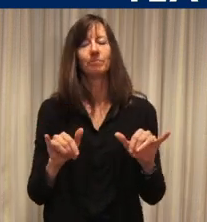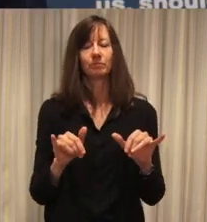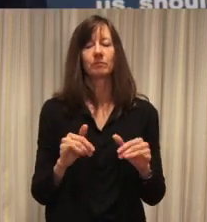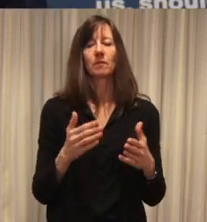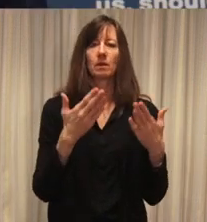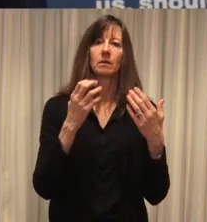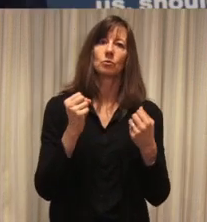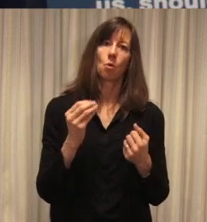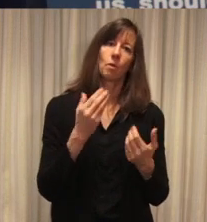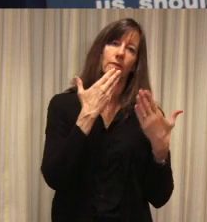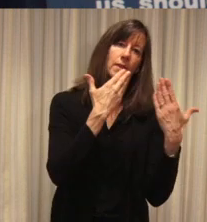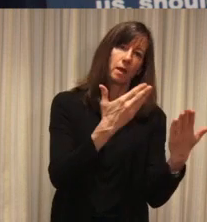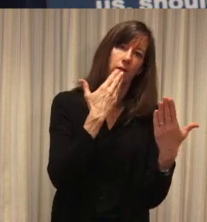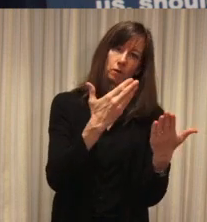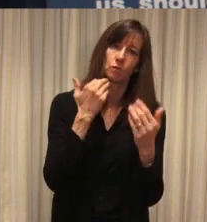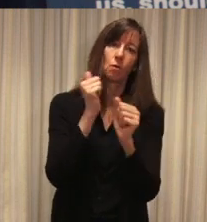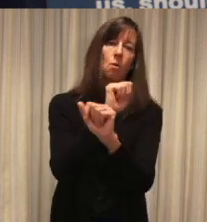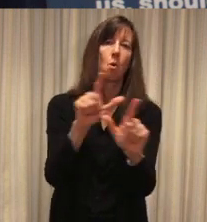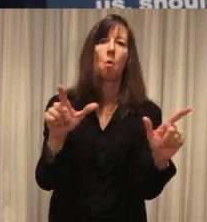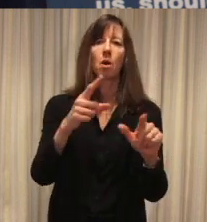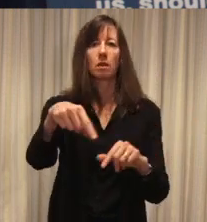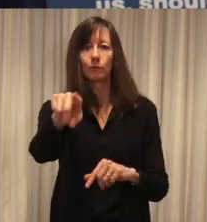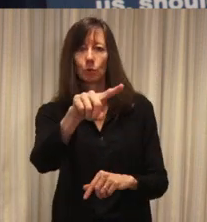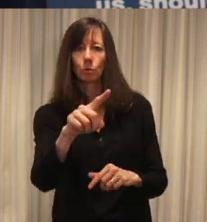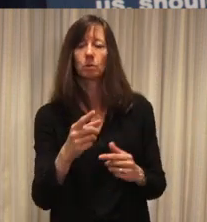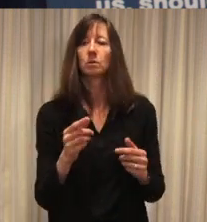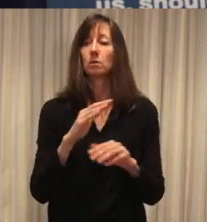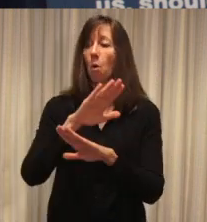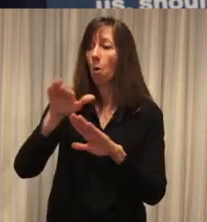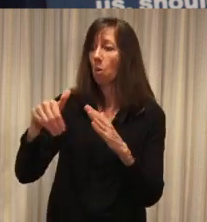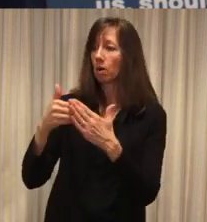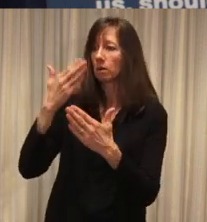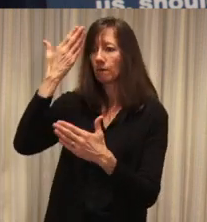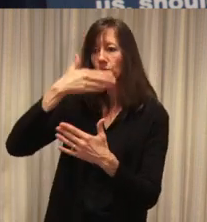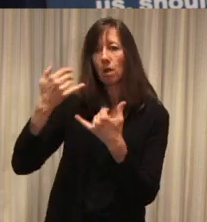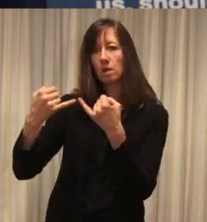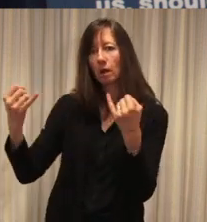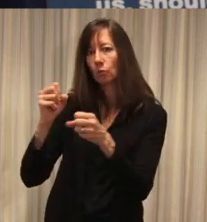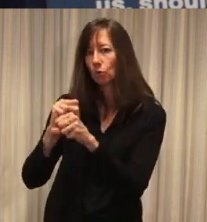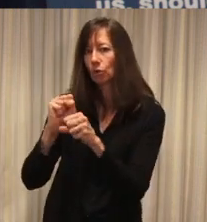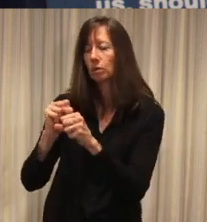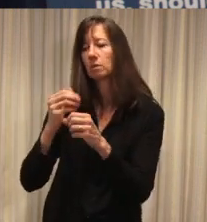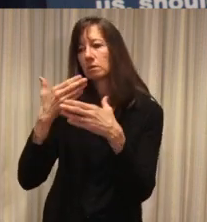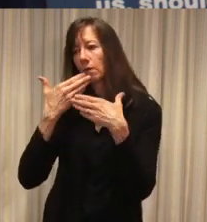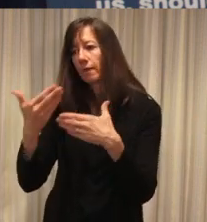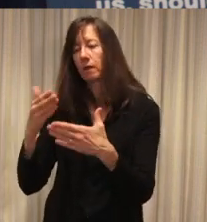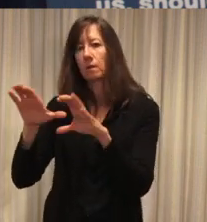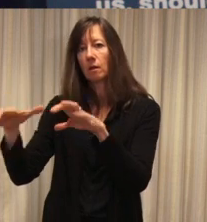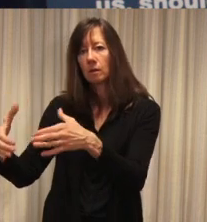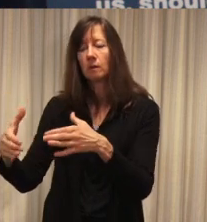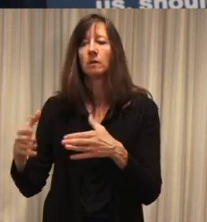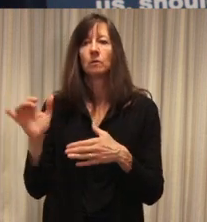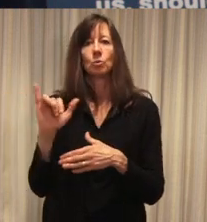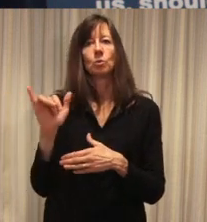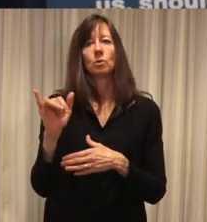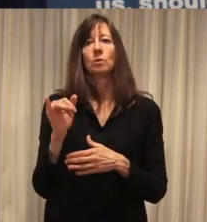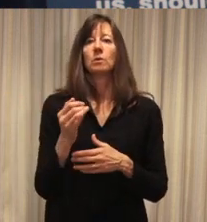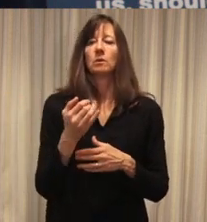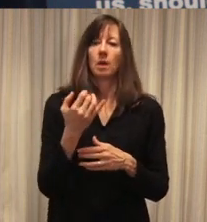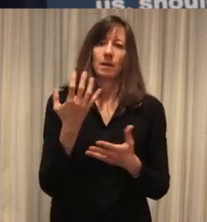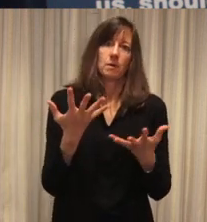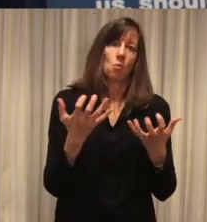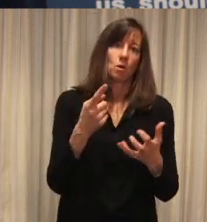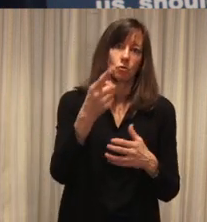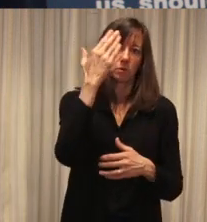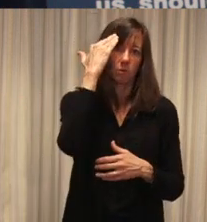you. Thank you to those frontline workers. Just know that we are here and we see what you're doing. We have your back. If you have need, you